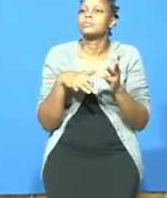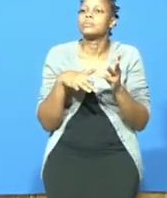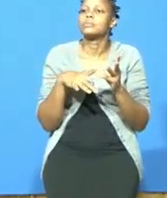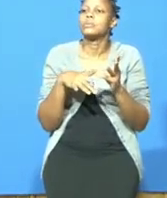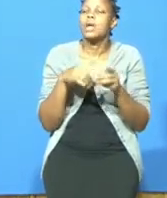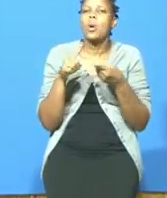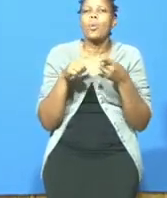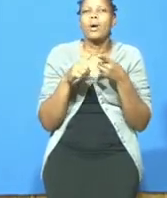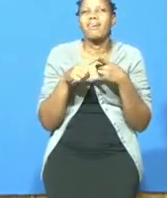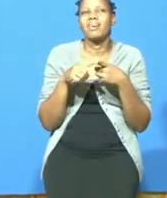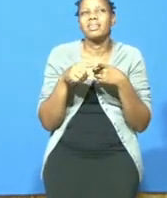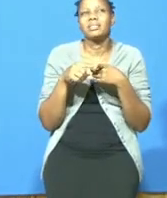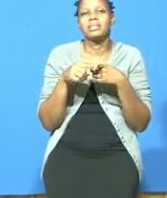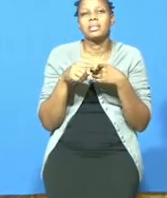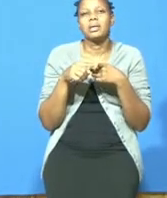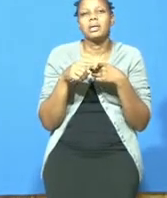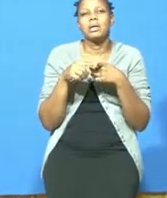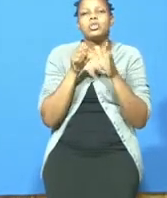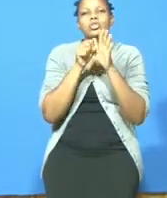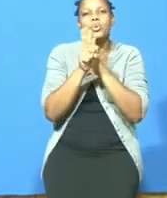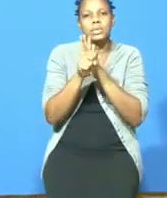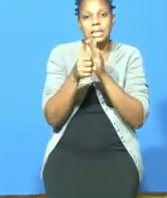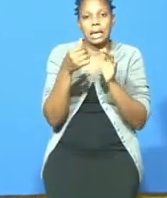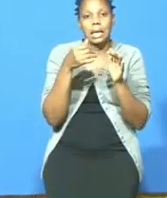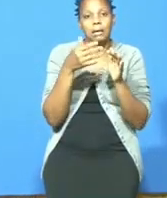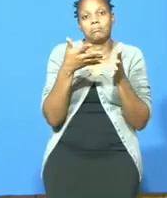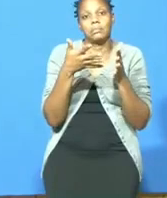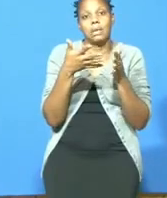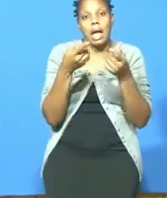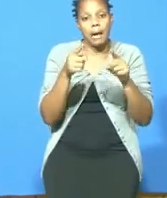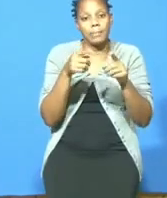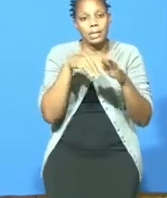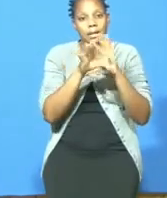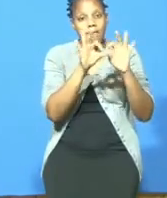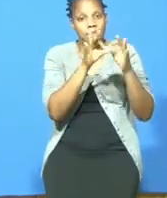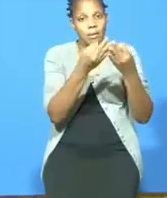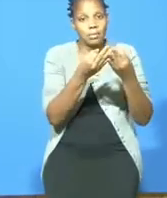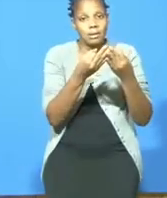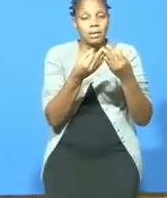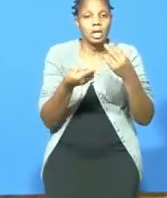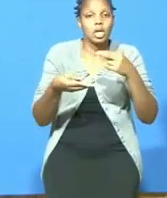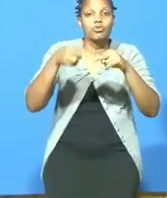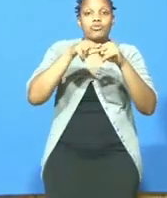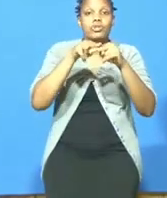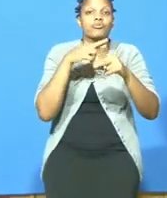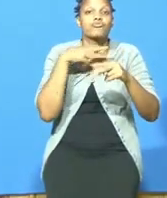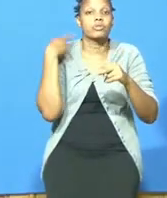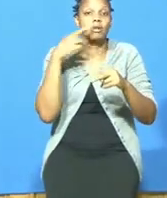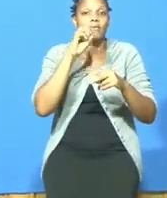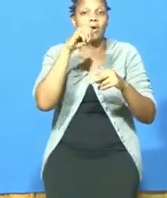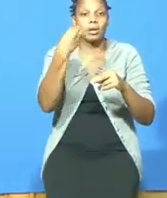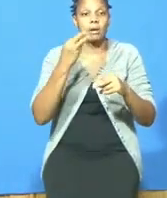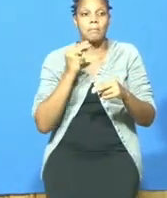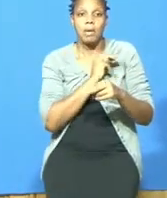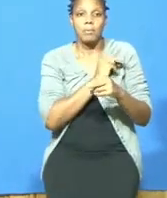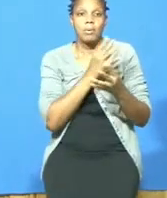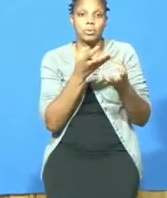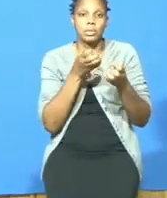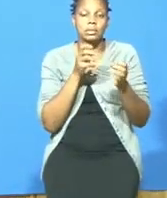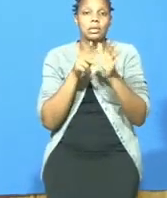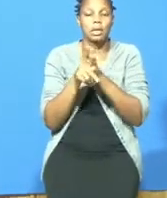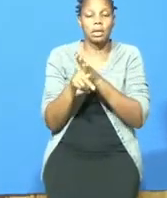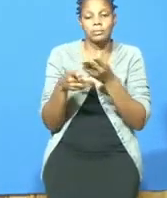is suicide in a family, it increases the risk for other family members, research has indicated.